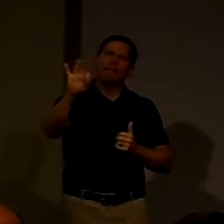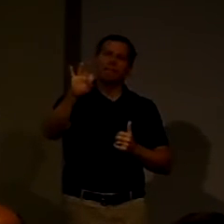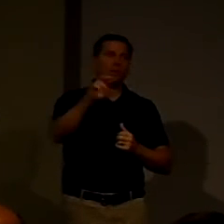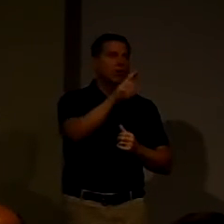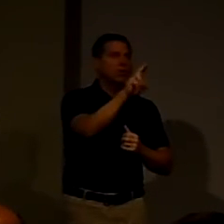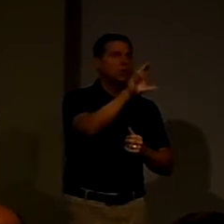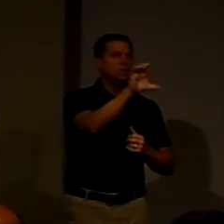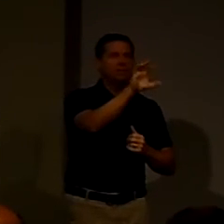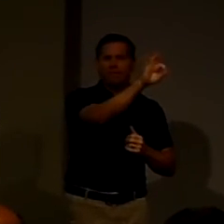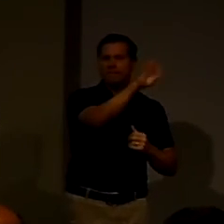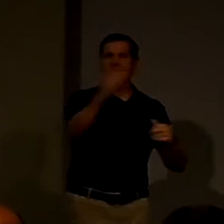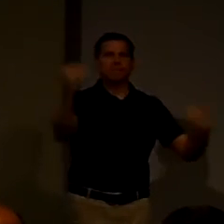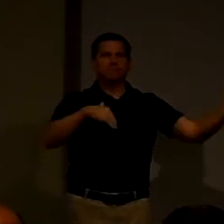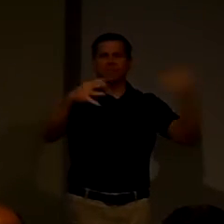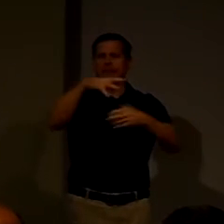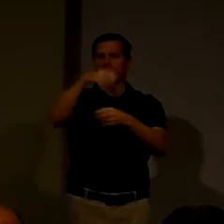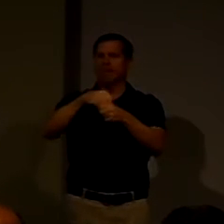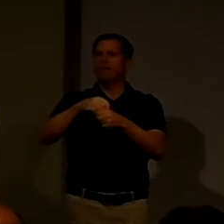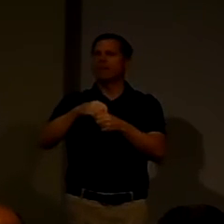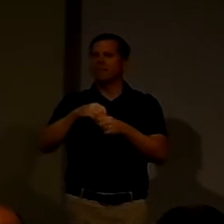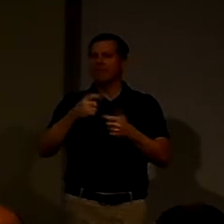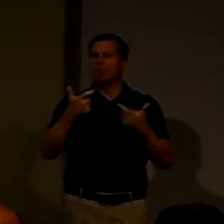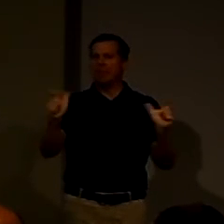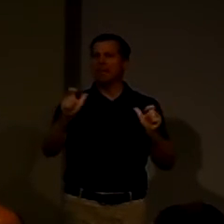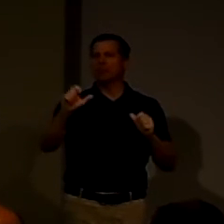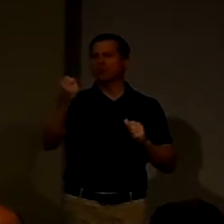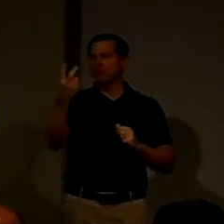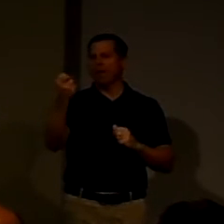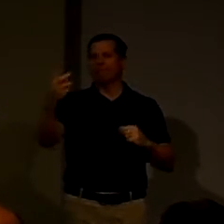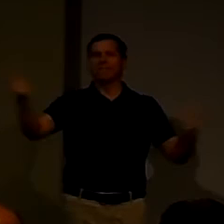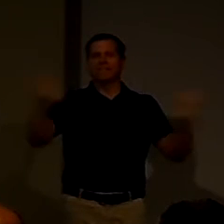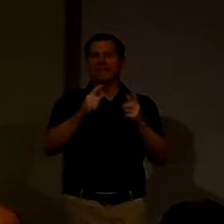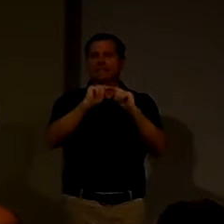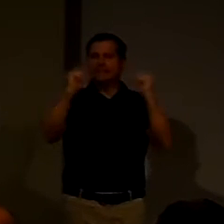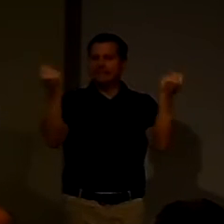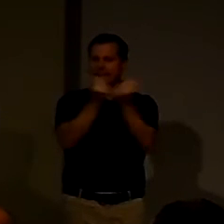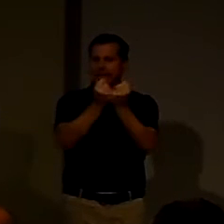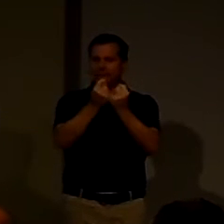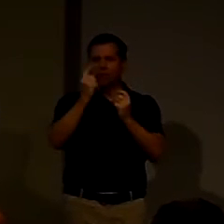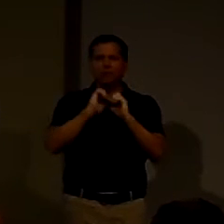UCF also into the Big 12. I'd be making the exact same argument.